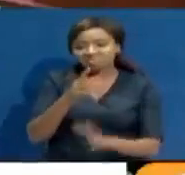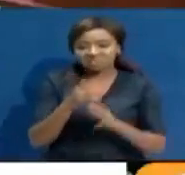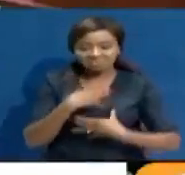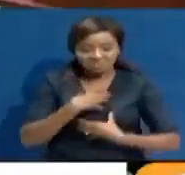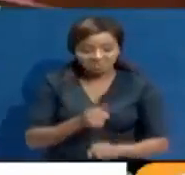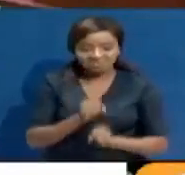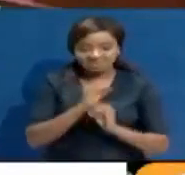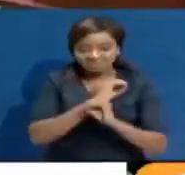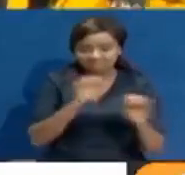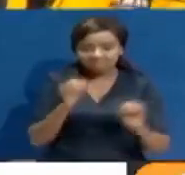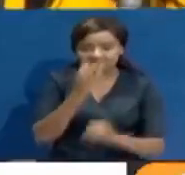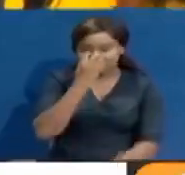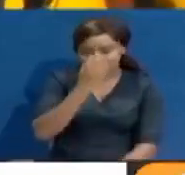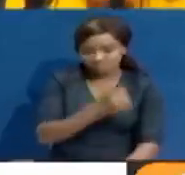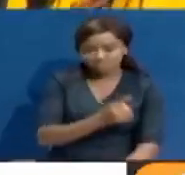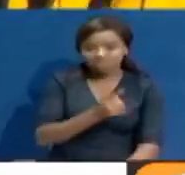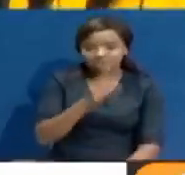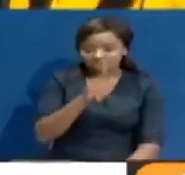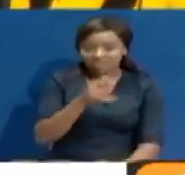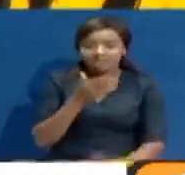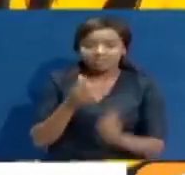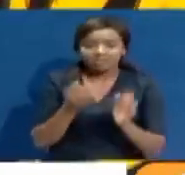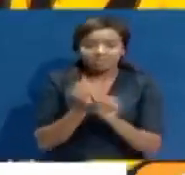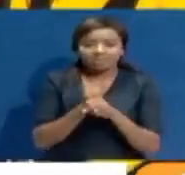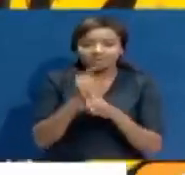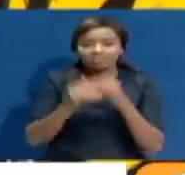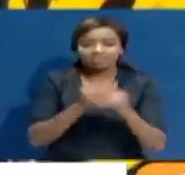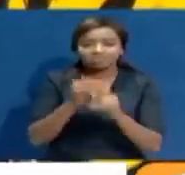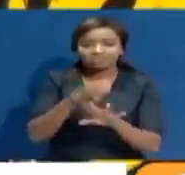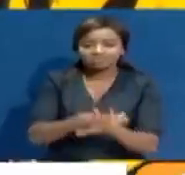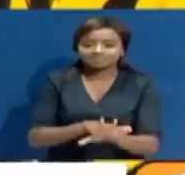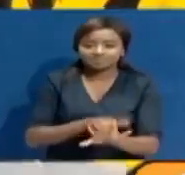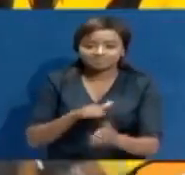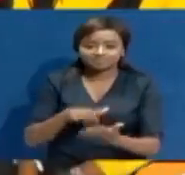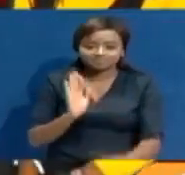President William Ruto. Chemutai Goin, Citizen TV, Nairobi.